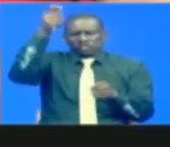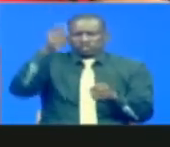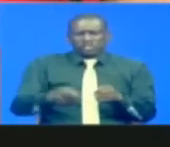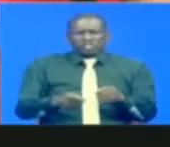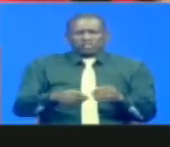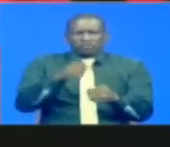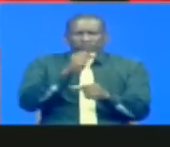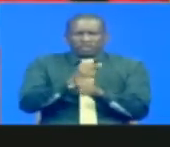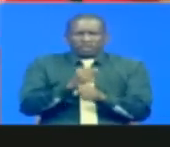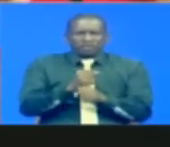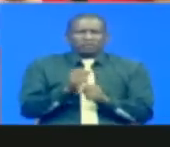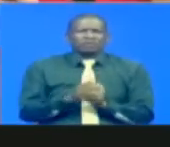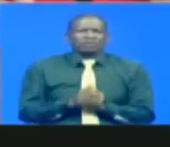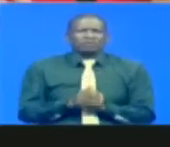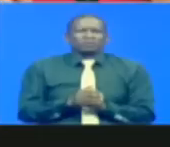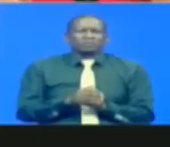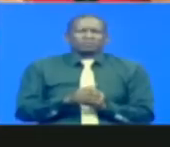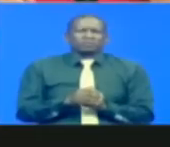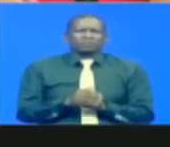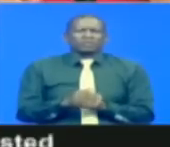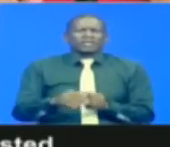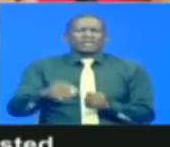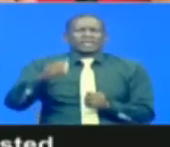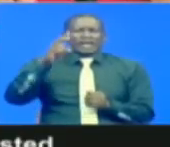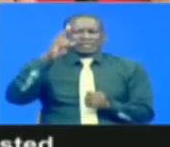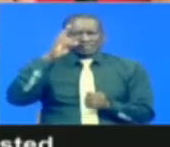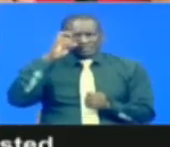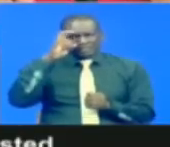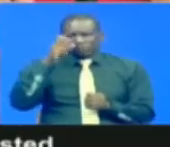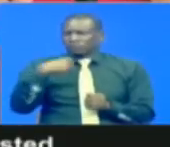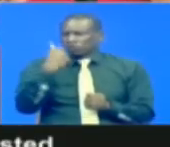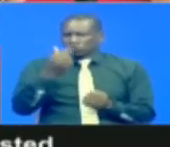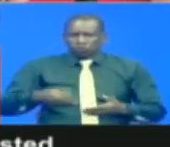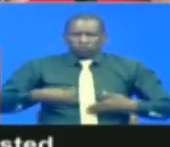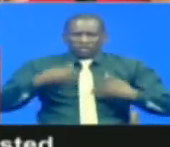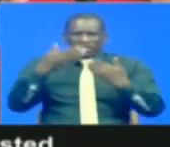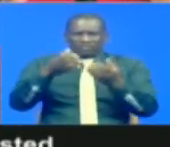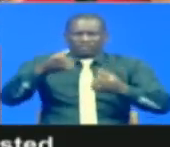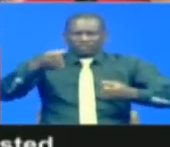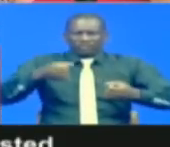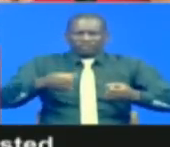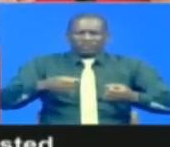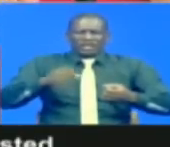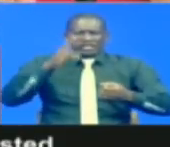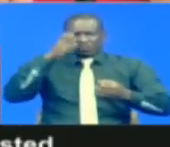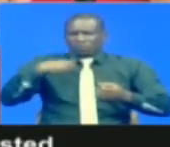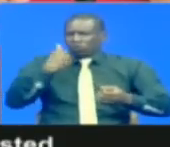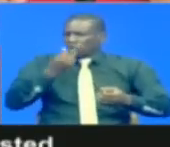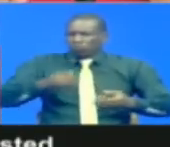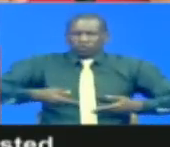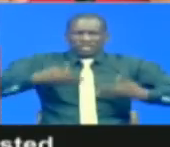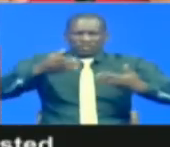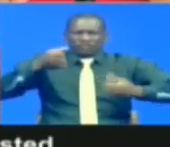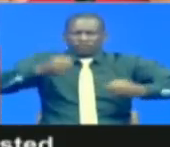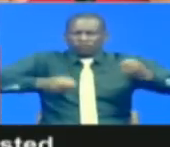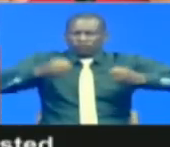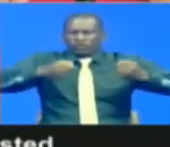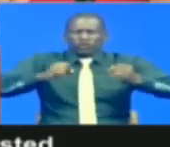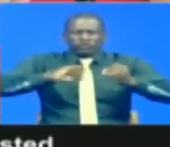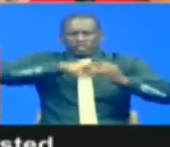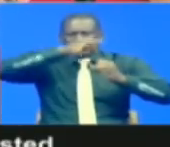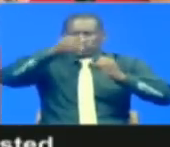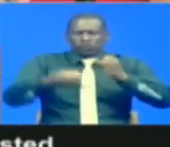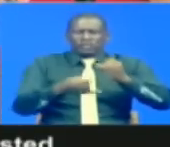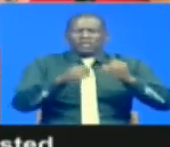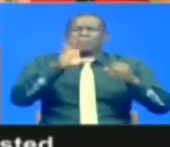served. Elsewhere, a suspect who issued motor vehicle insurance for one of the cars used by the